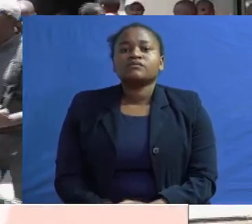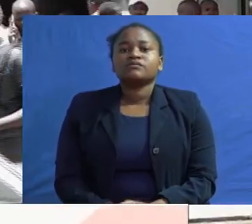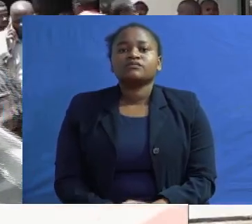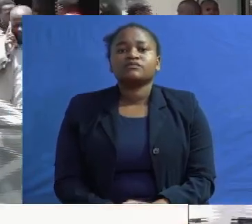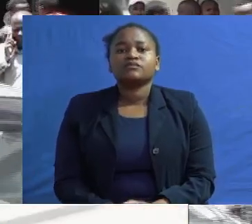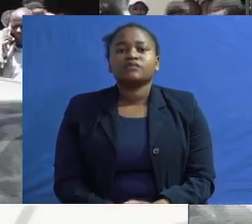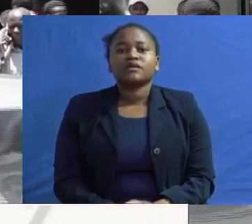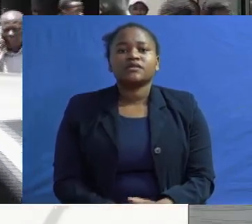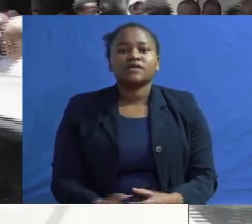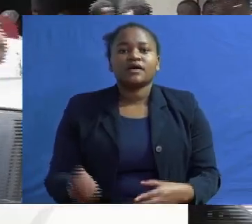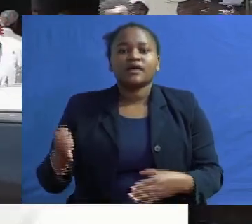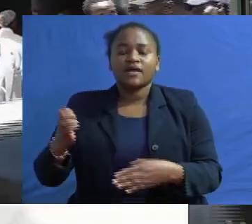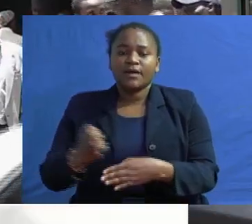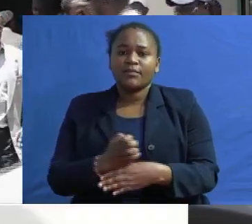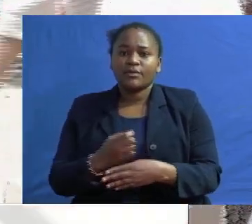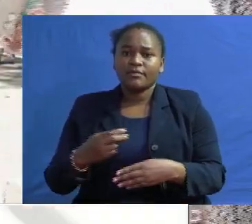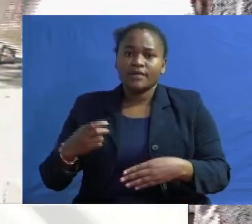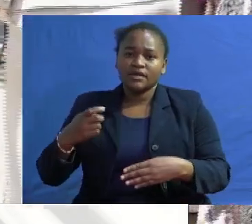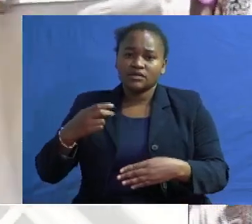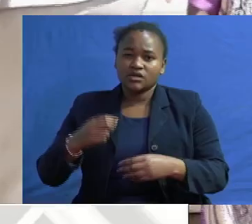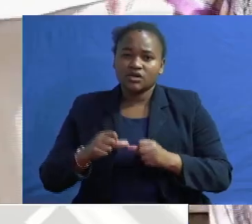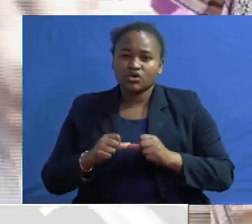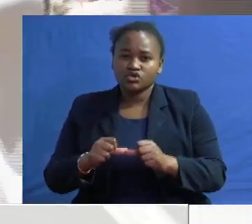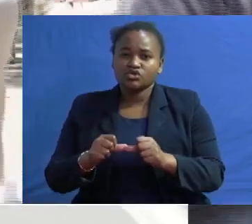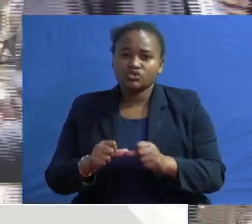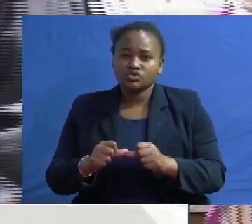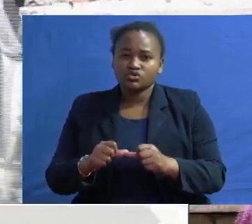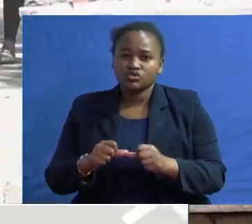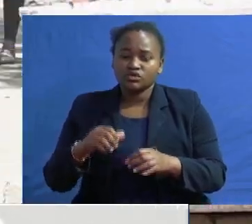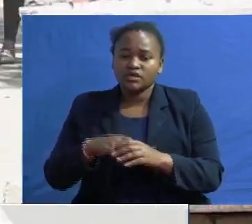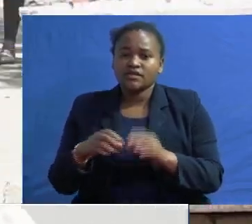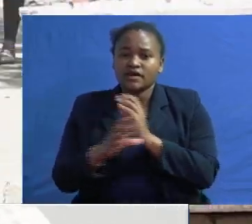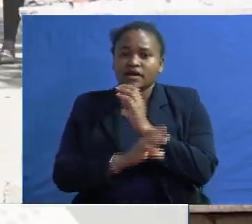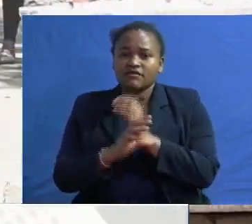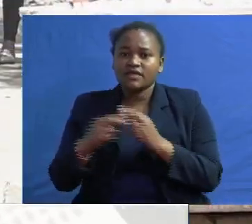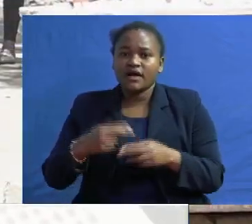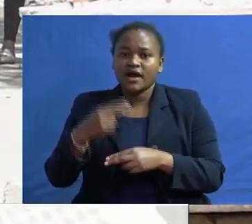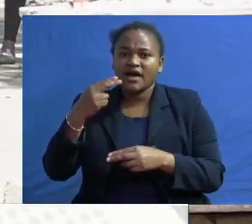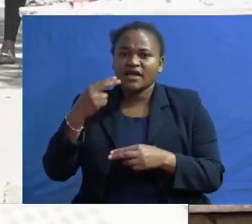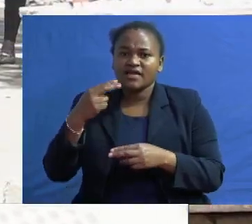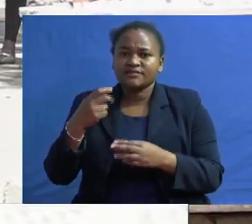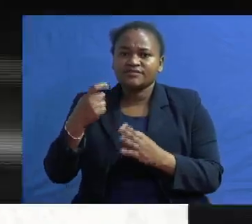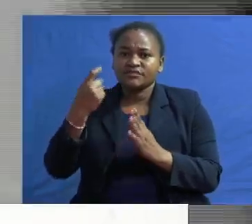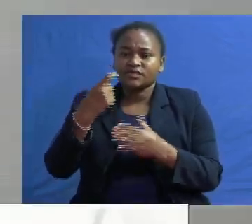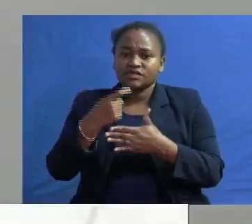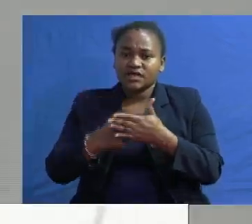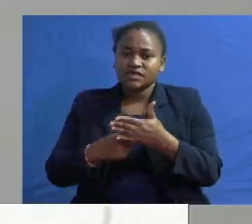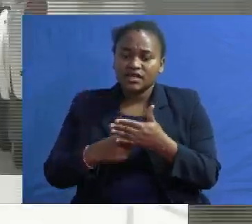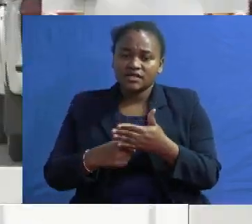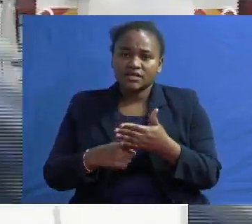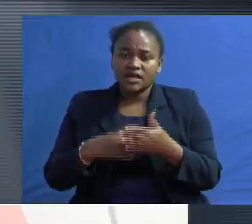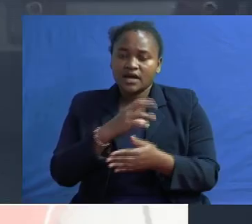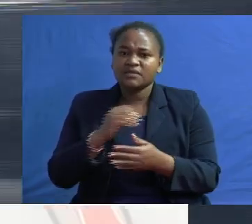With unemployment continuing to rise in the country due to the high cost of living, excessive taxation and increasing price of